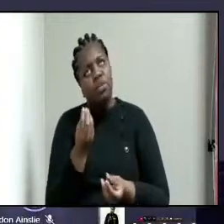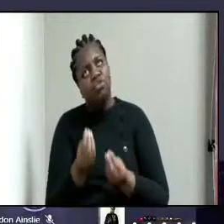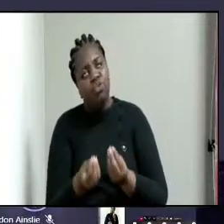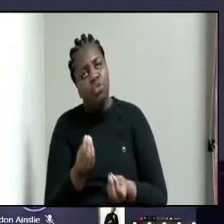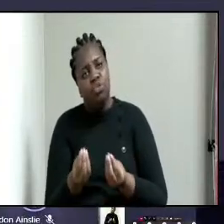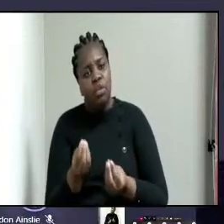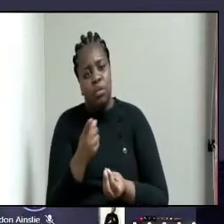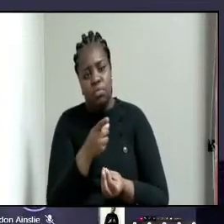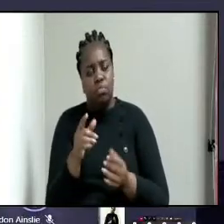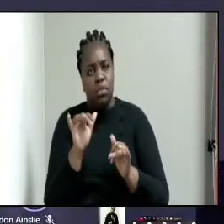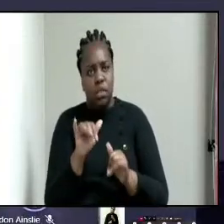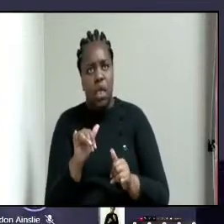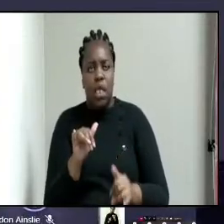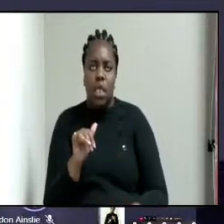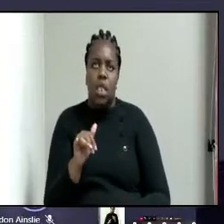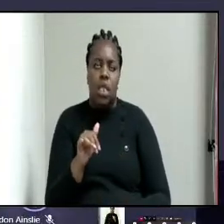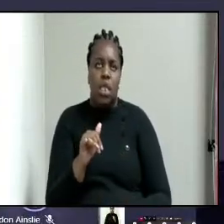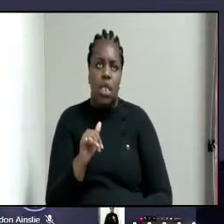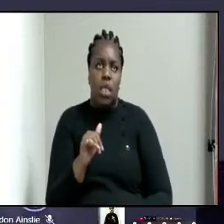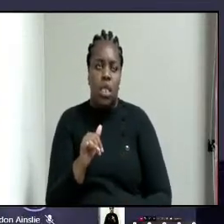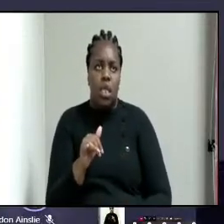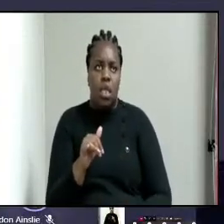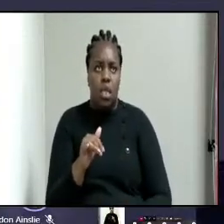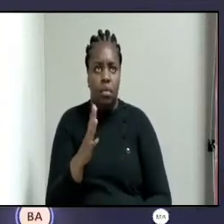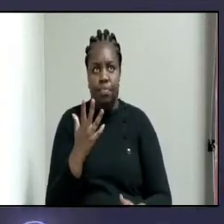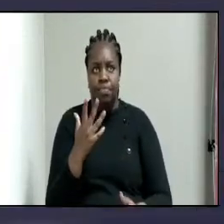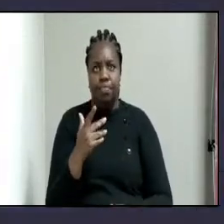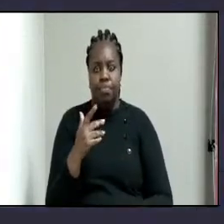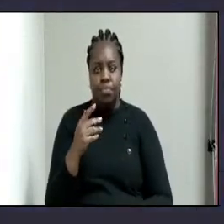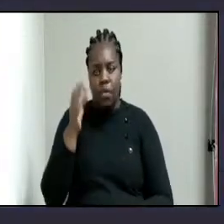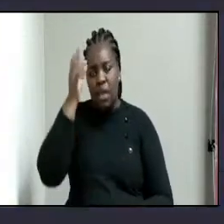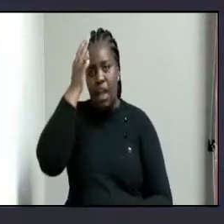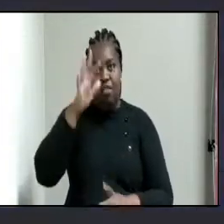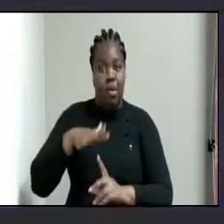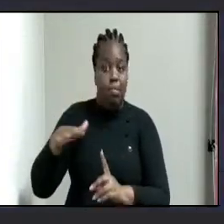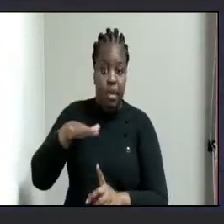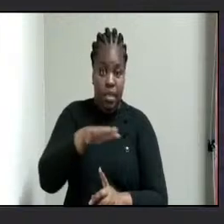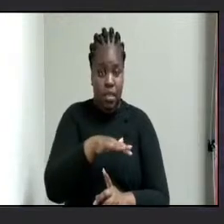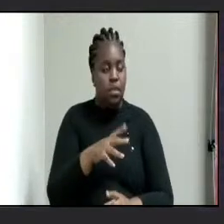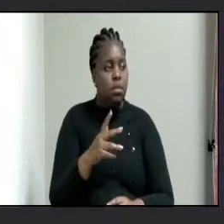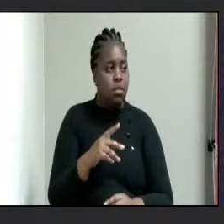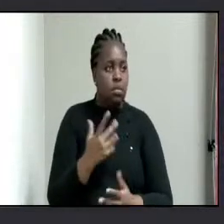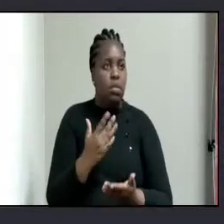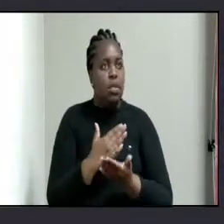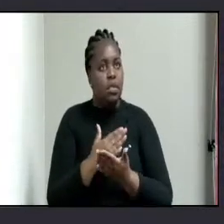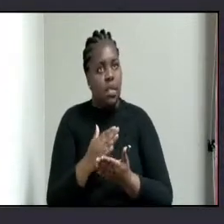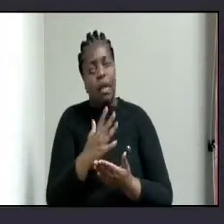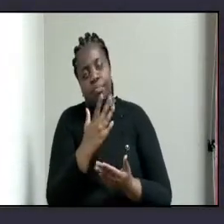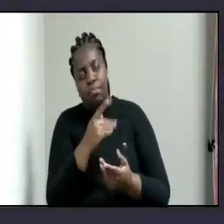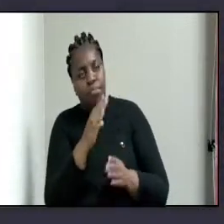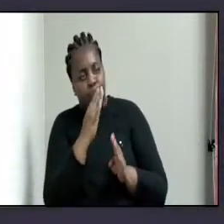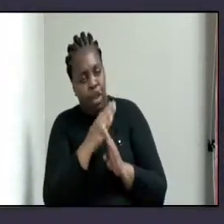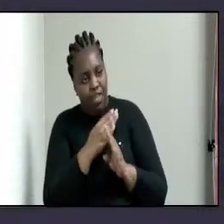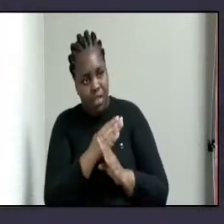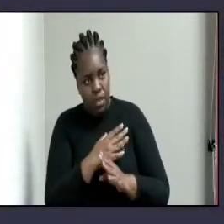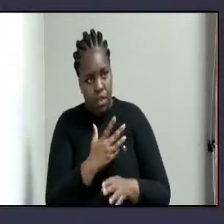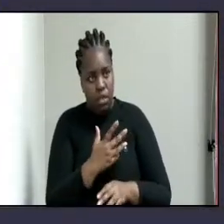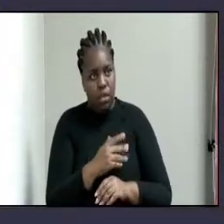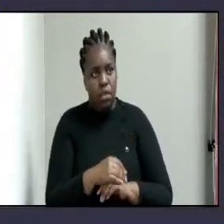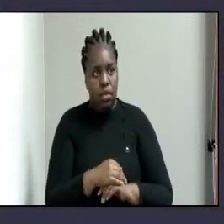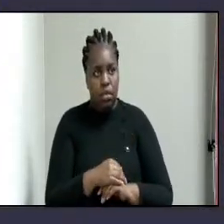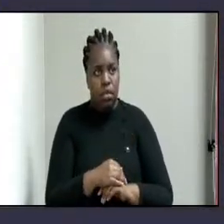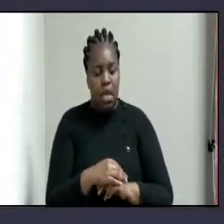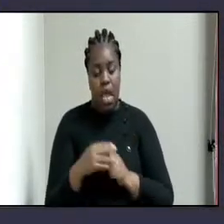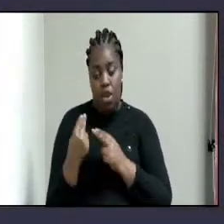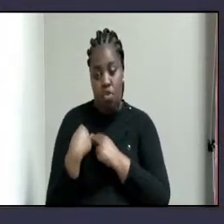children that are staying in state institutions and also maybe in some private institutions. The duty